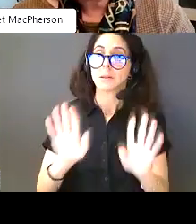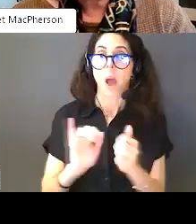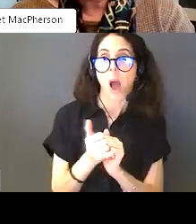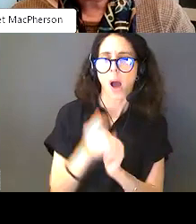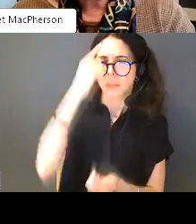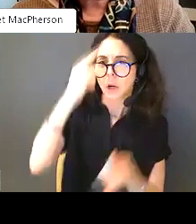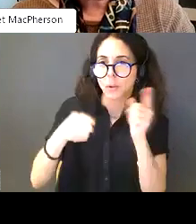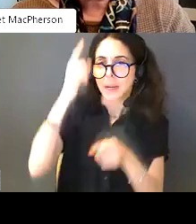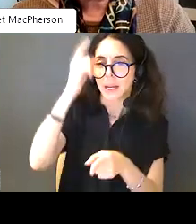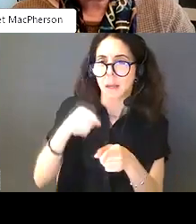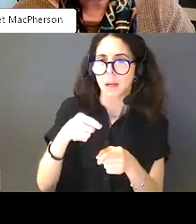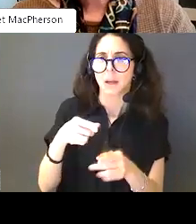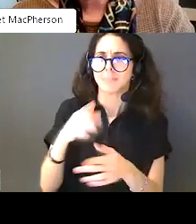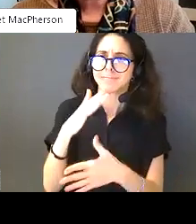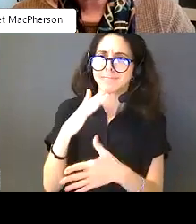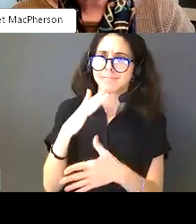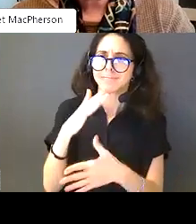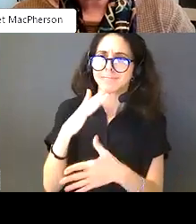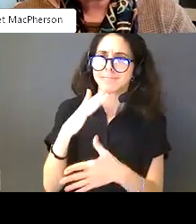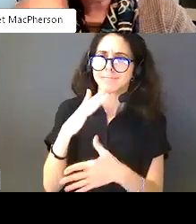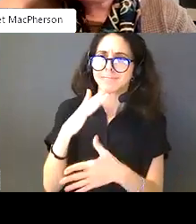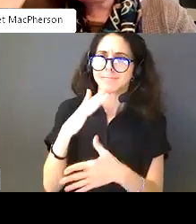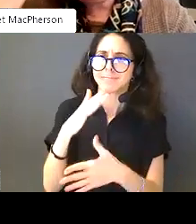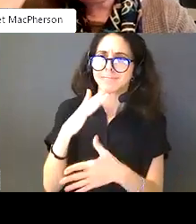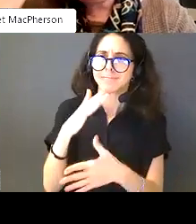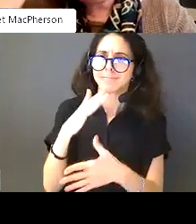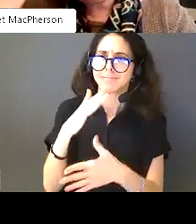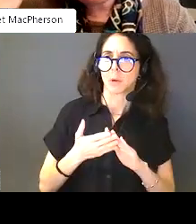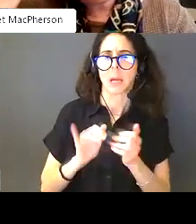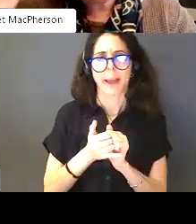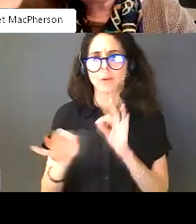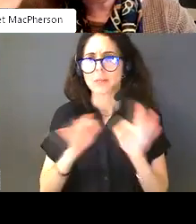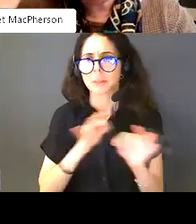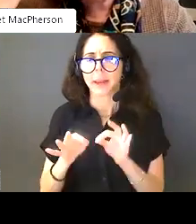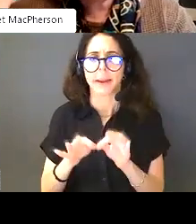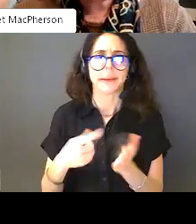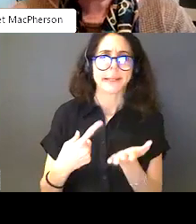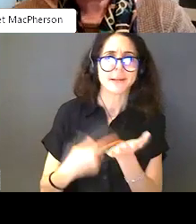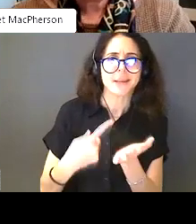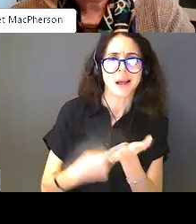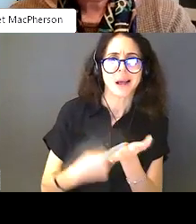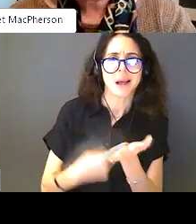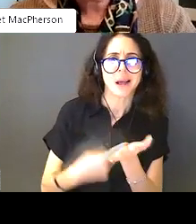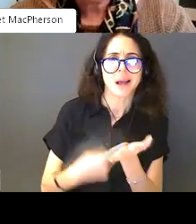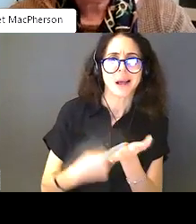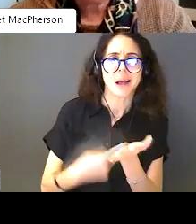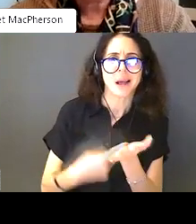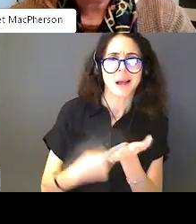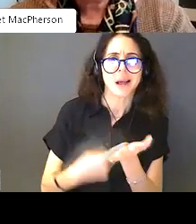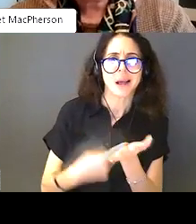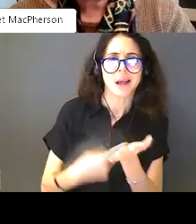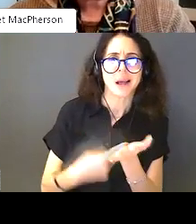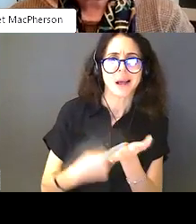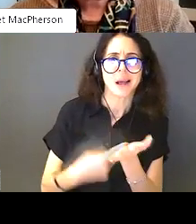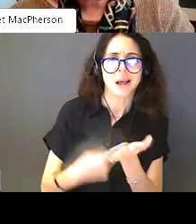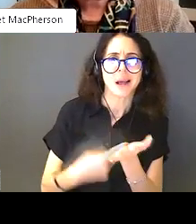sort of get yourselves onto the same page about what the issues are in your community, how you want to talk about them, how you think about them,